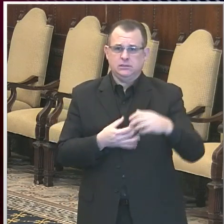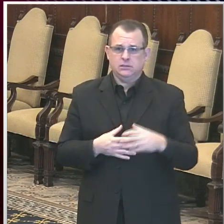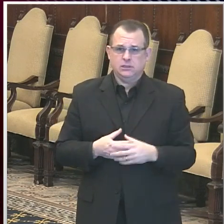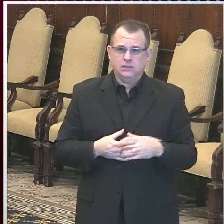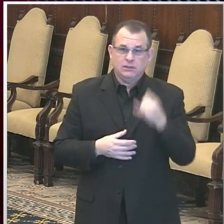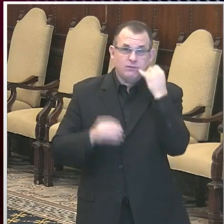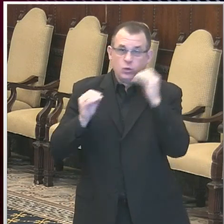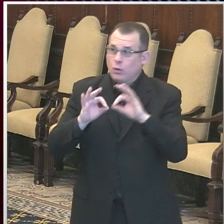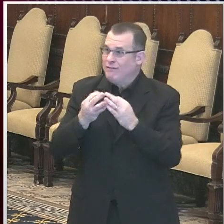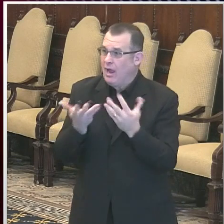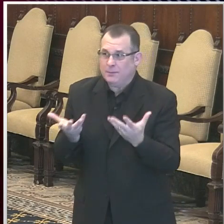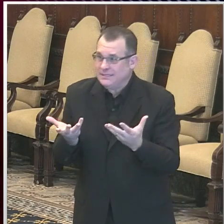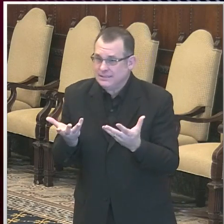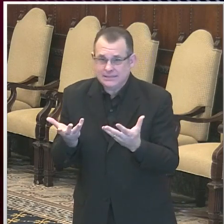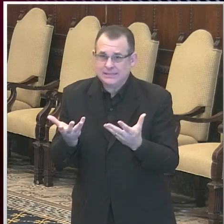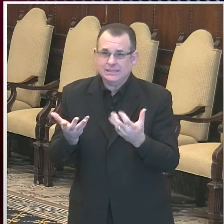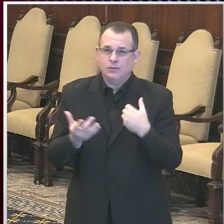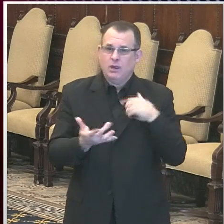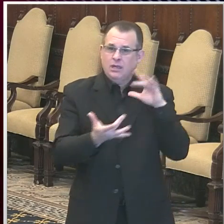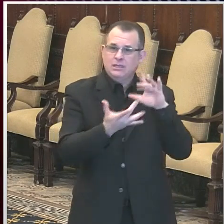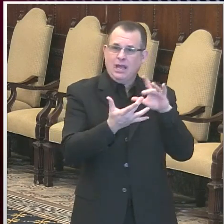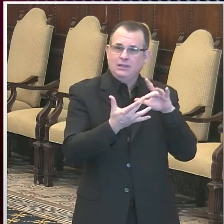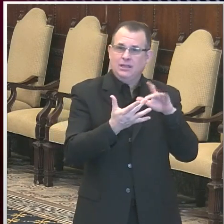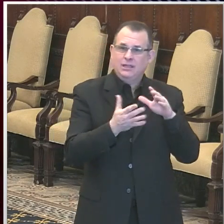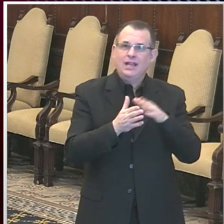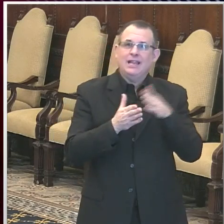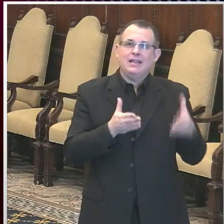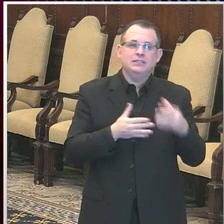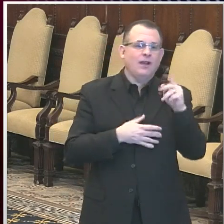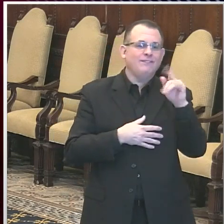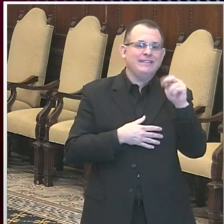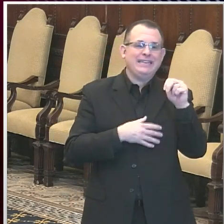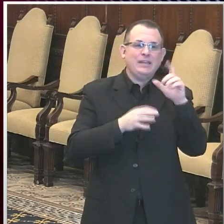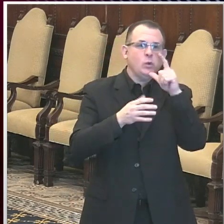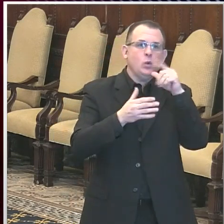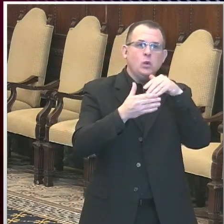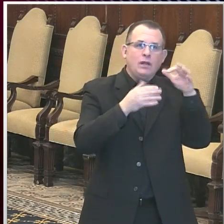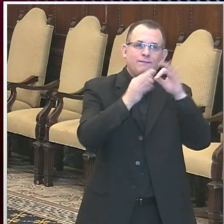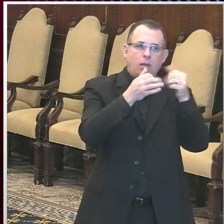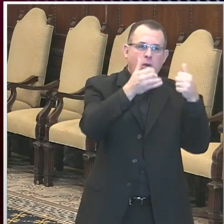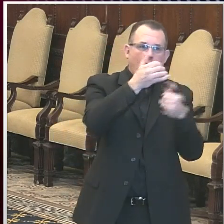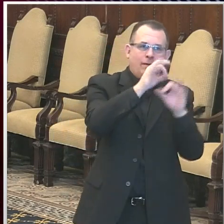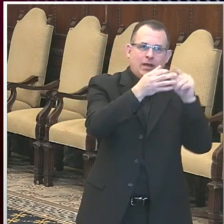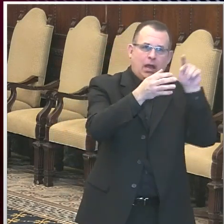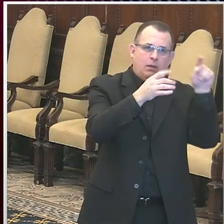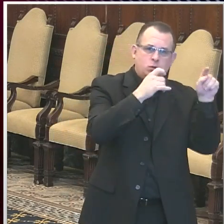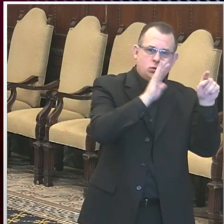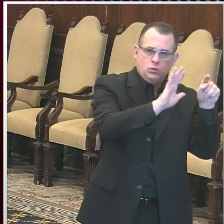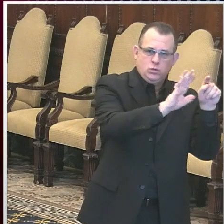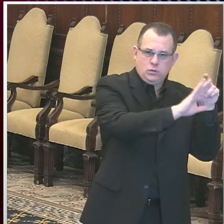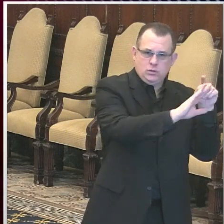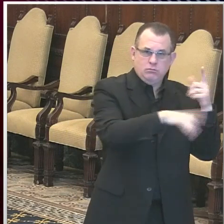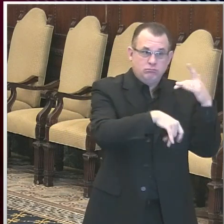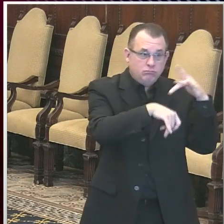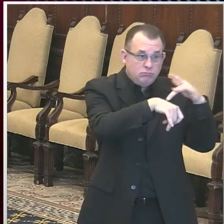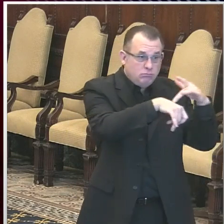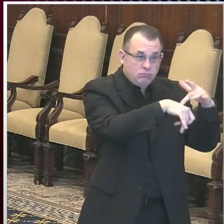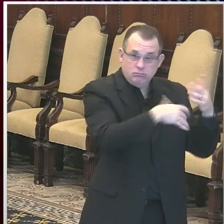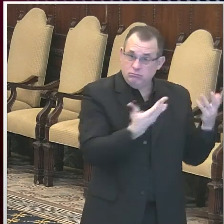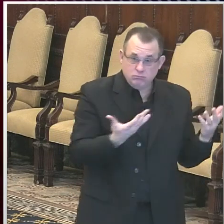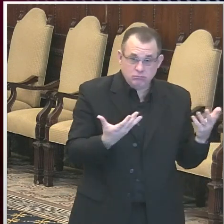works to find the next of kin. There's lots of effort to try to identify the next of kin. Ultimately, if a long period of time has gone and much effort has